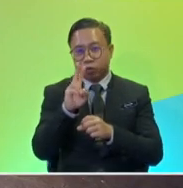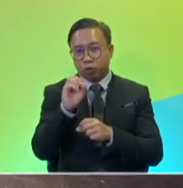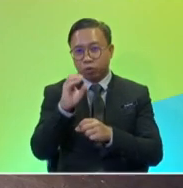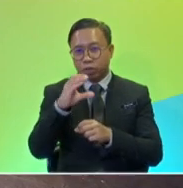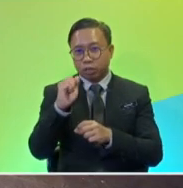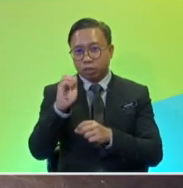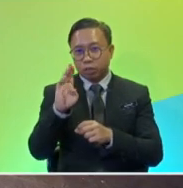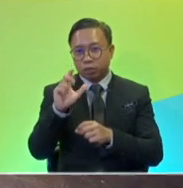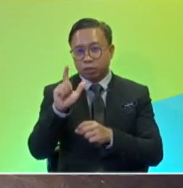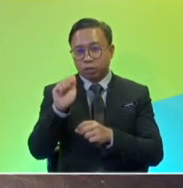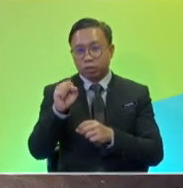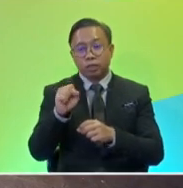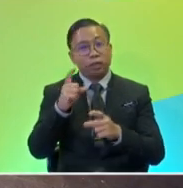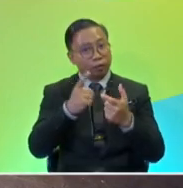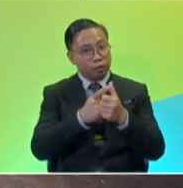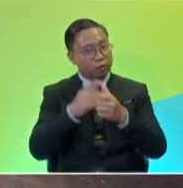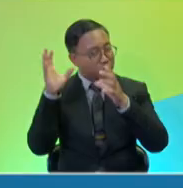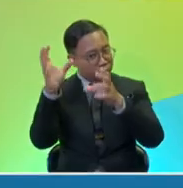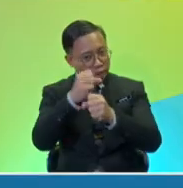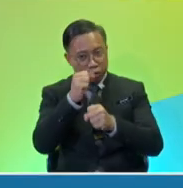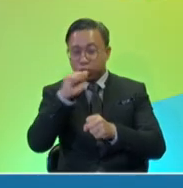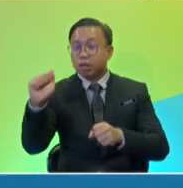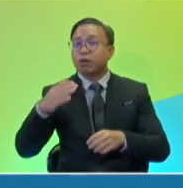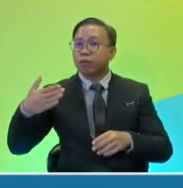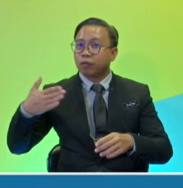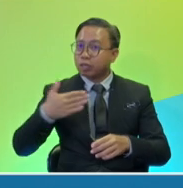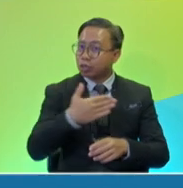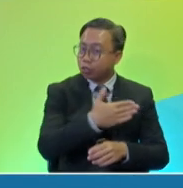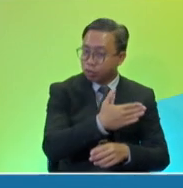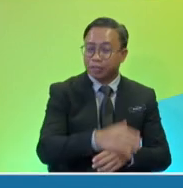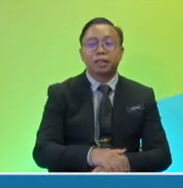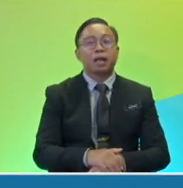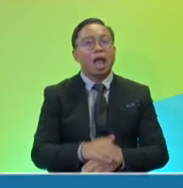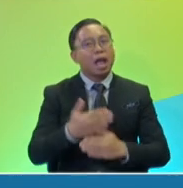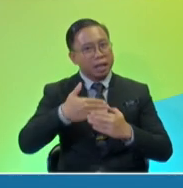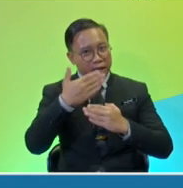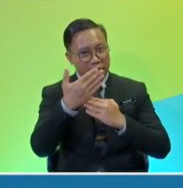would be catch a fish. Okay? Next.